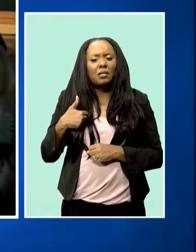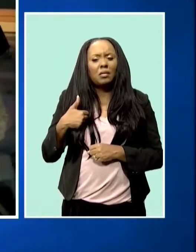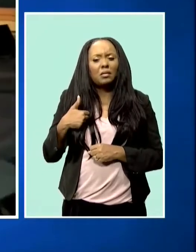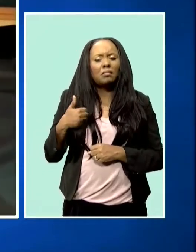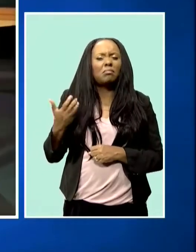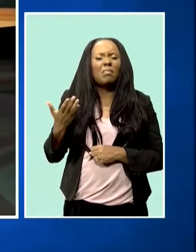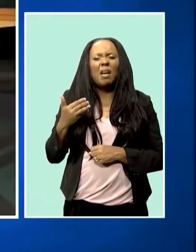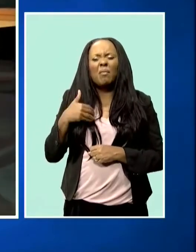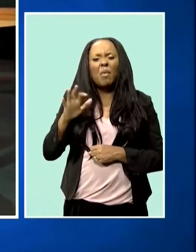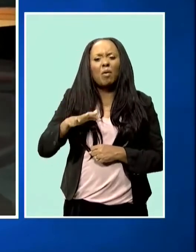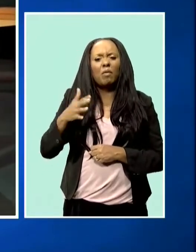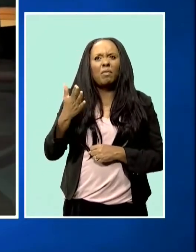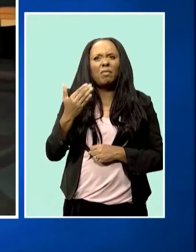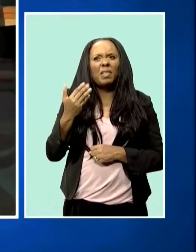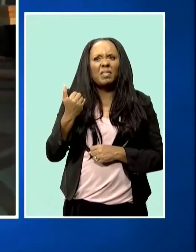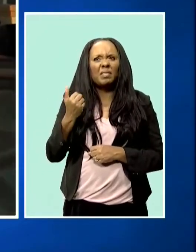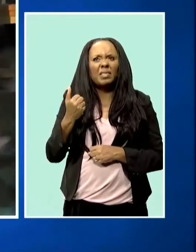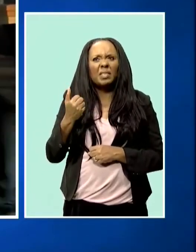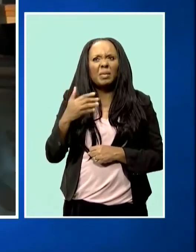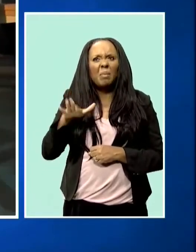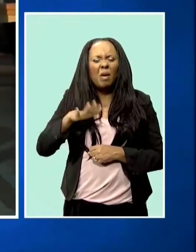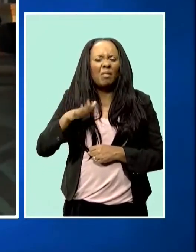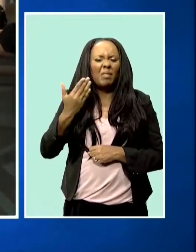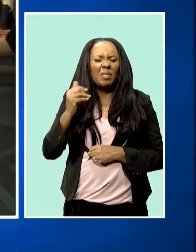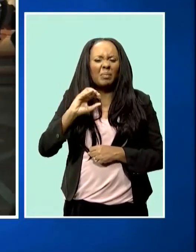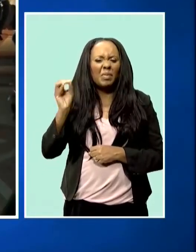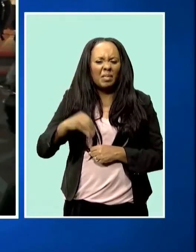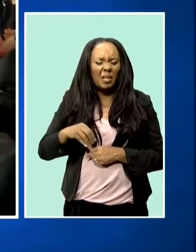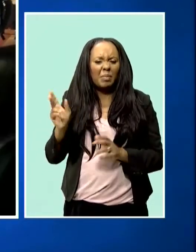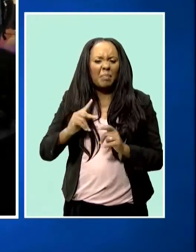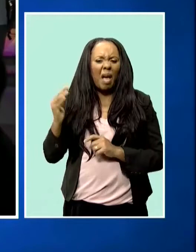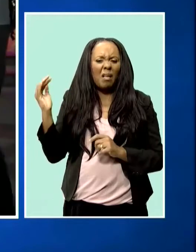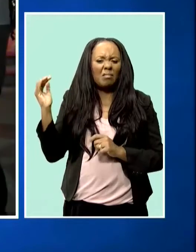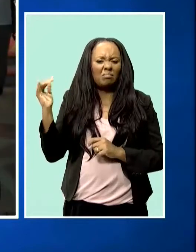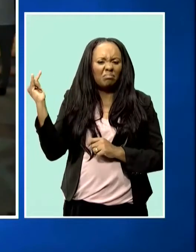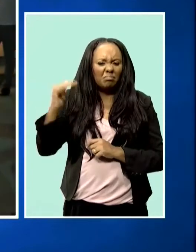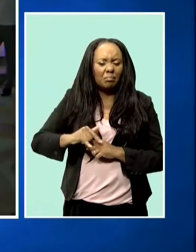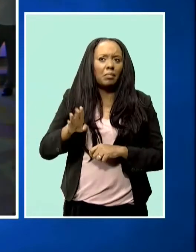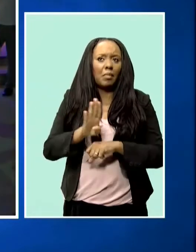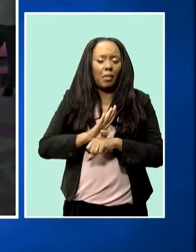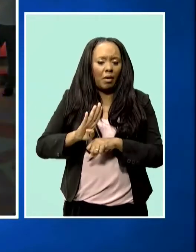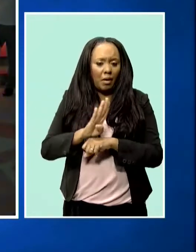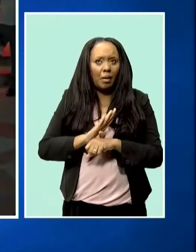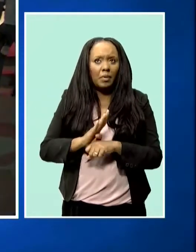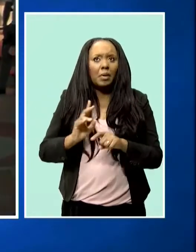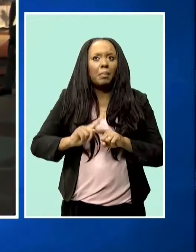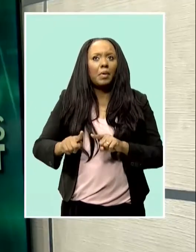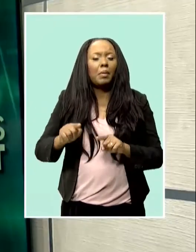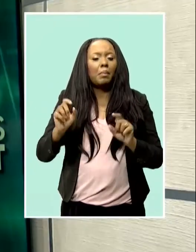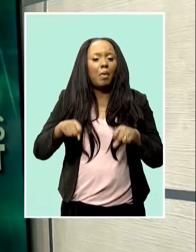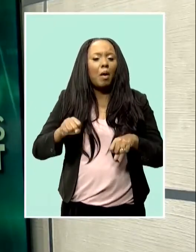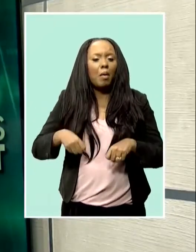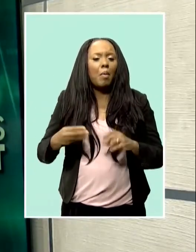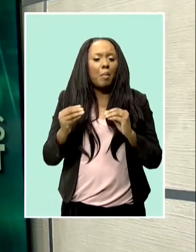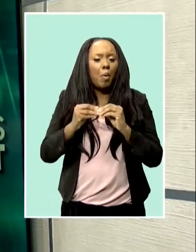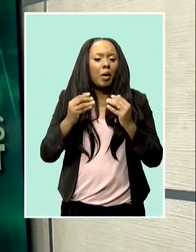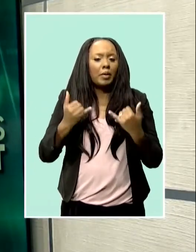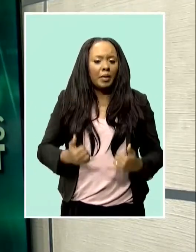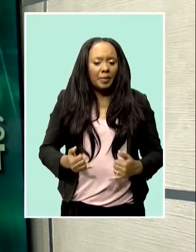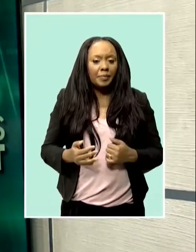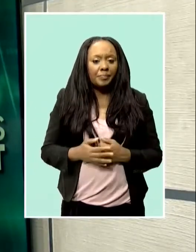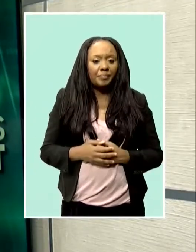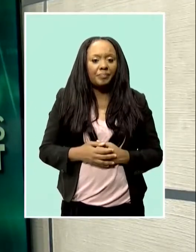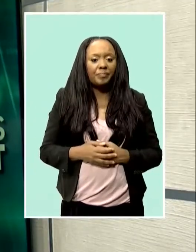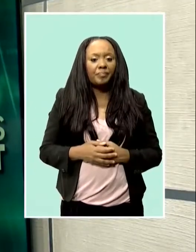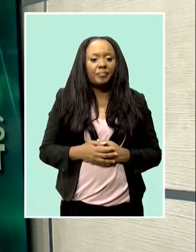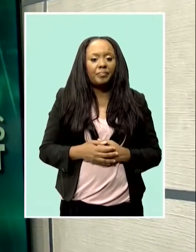of inbound travel to Barbados. Anne-Marie Bailey, CBC News. Thanks, Anne-Marie.